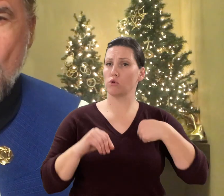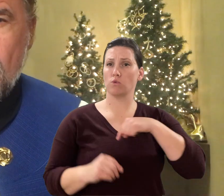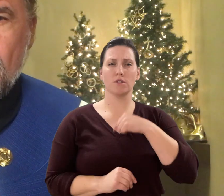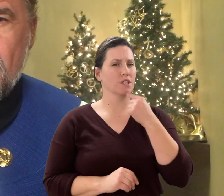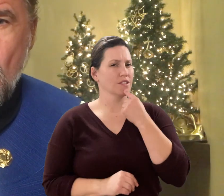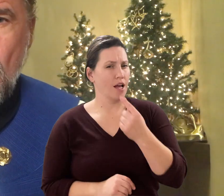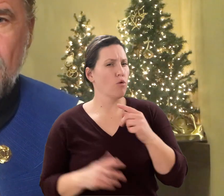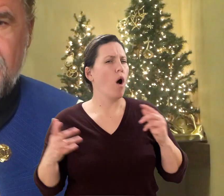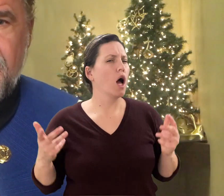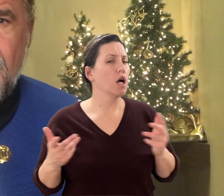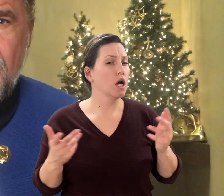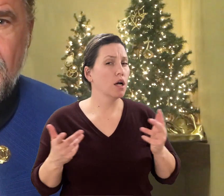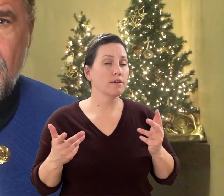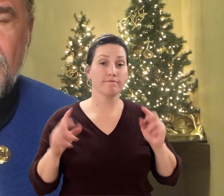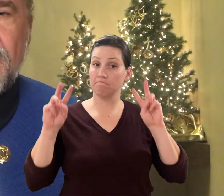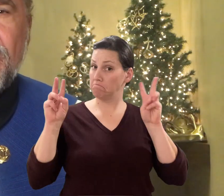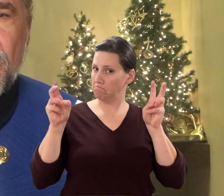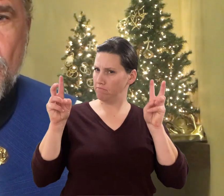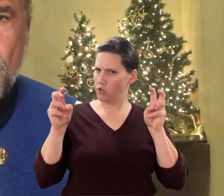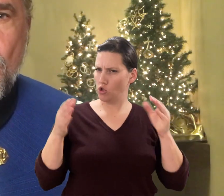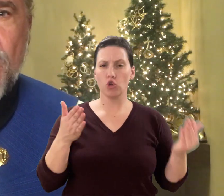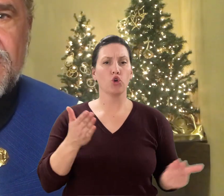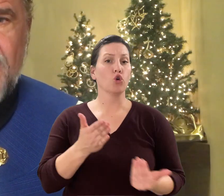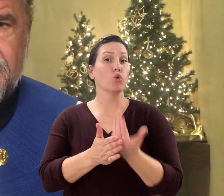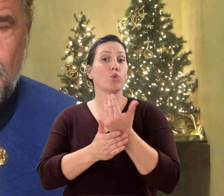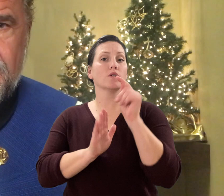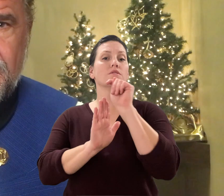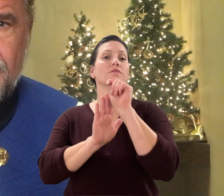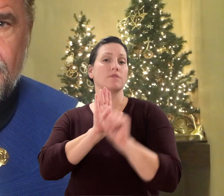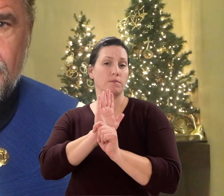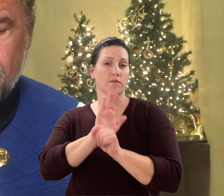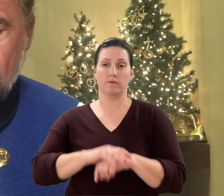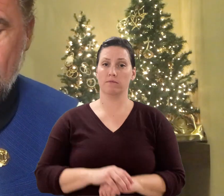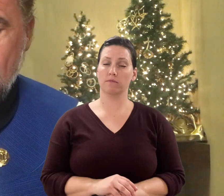would normally call today the New Testament.